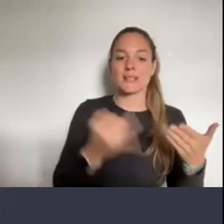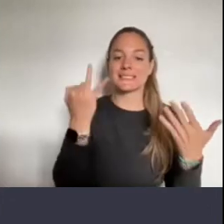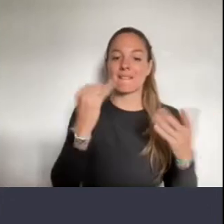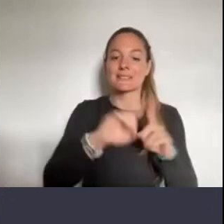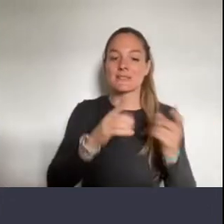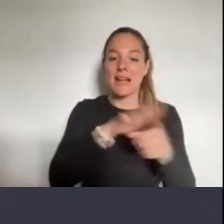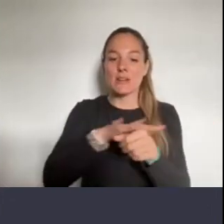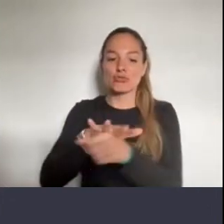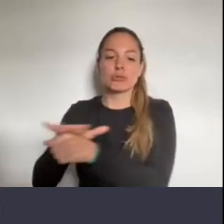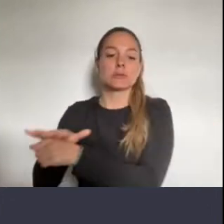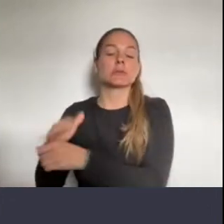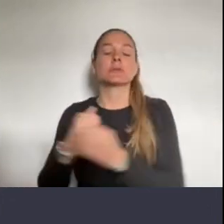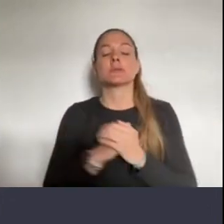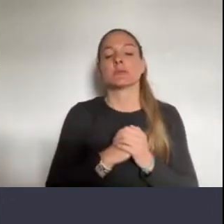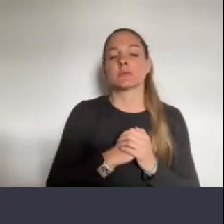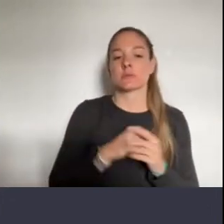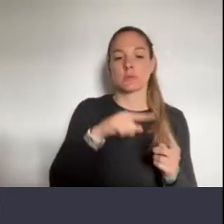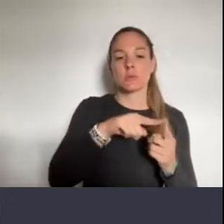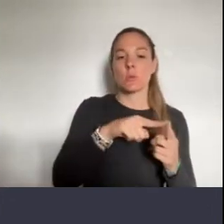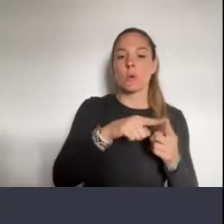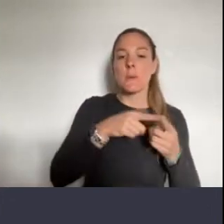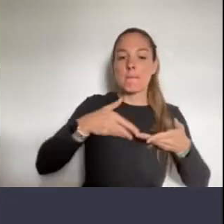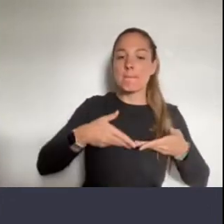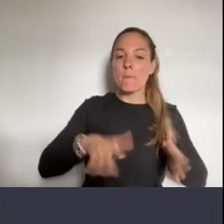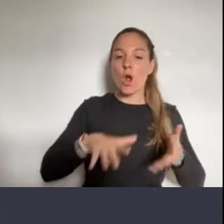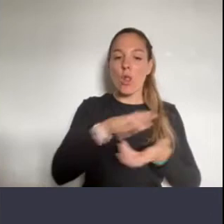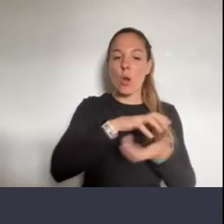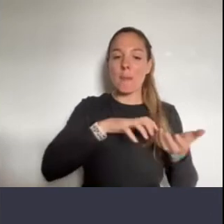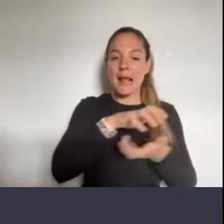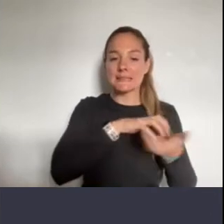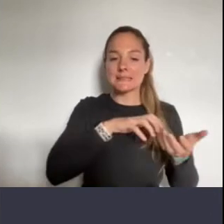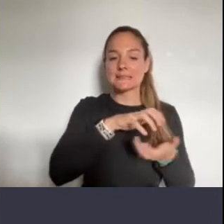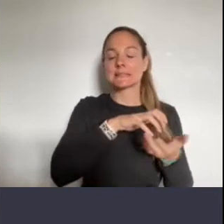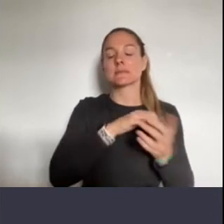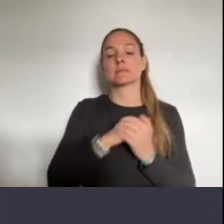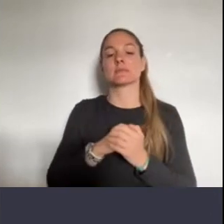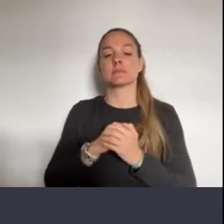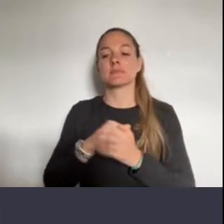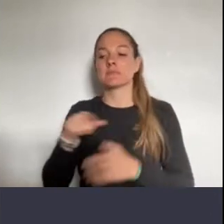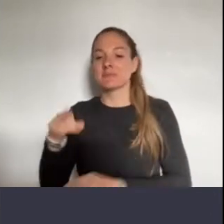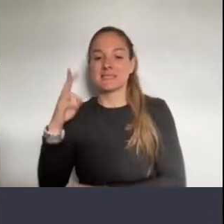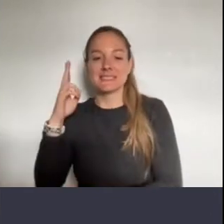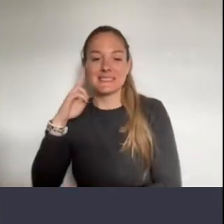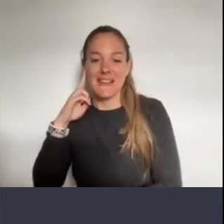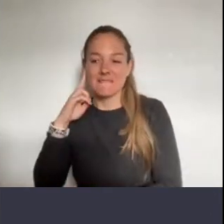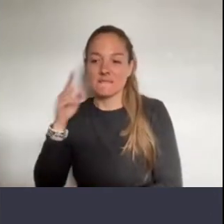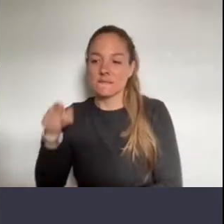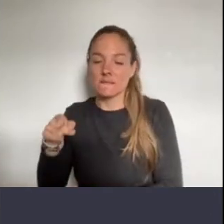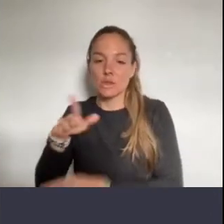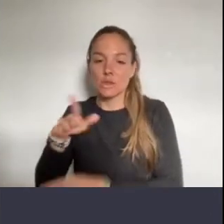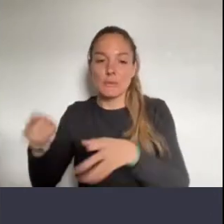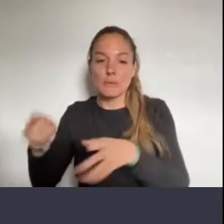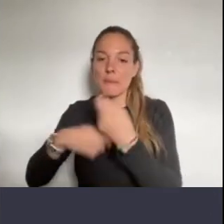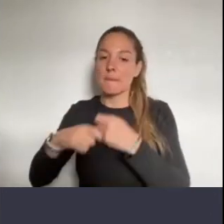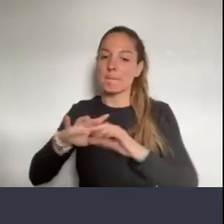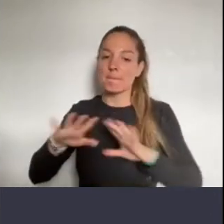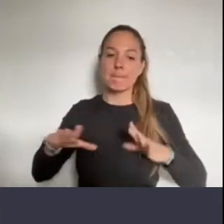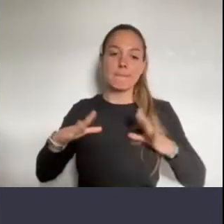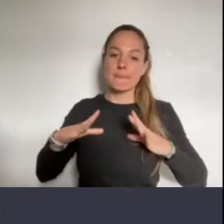there's higher rates of birth complications. Deaf children are less school ready and have lower educational